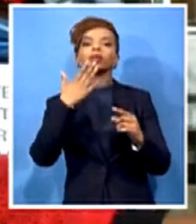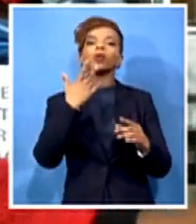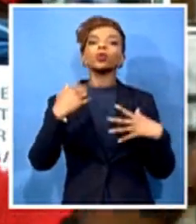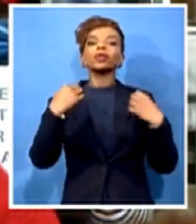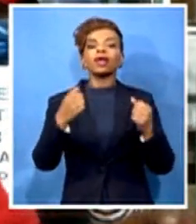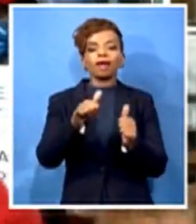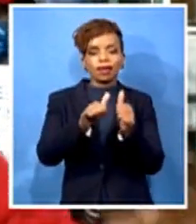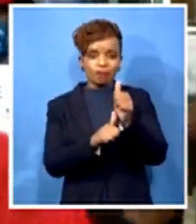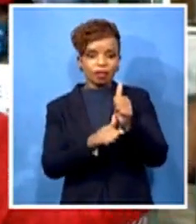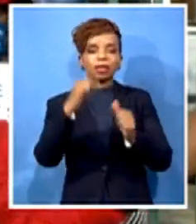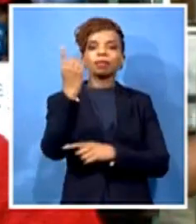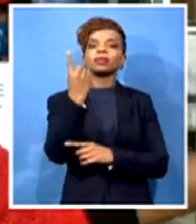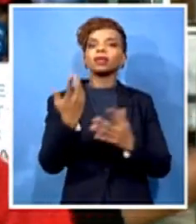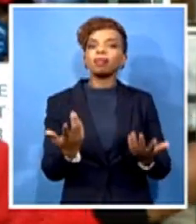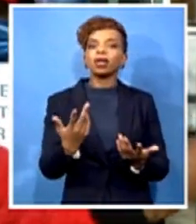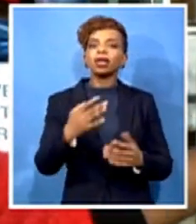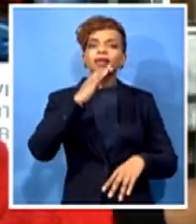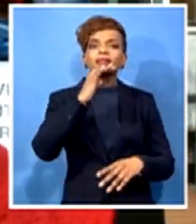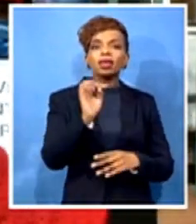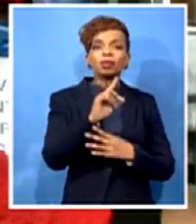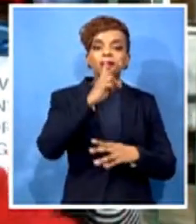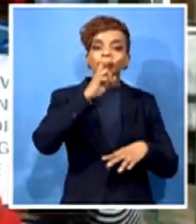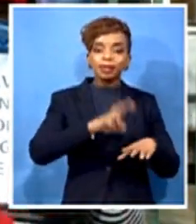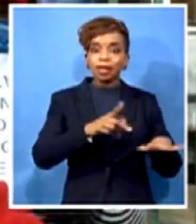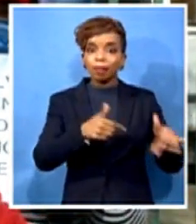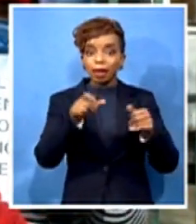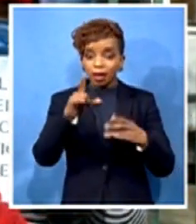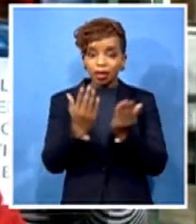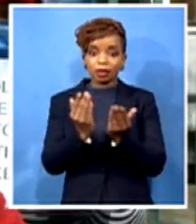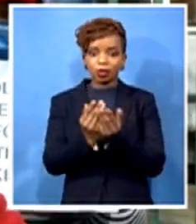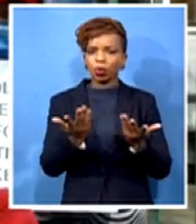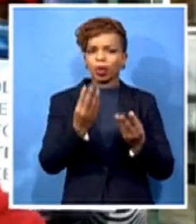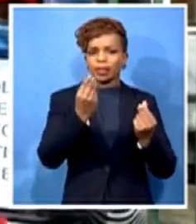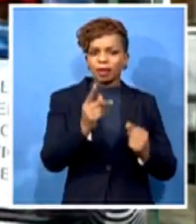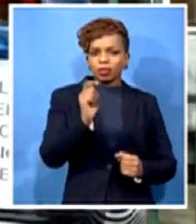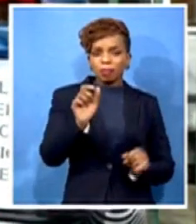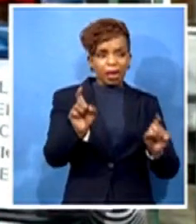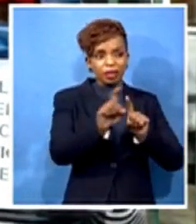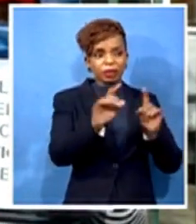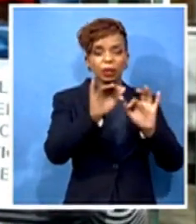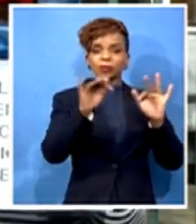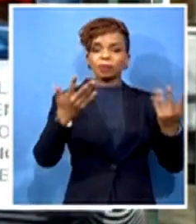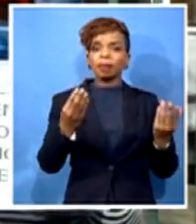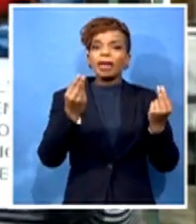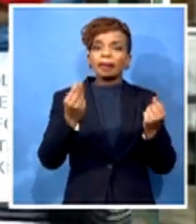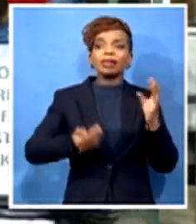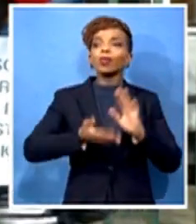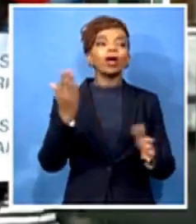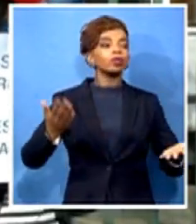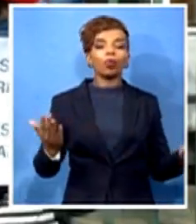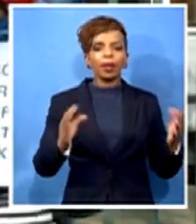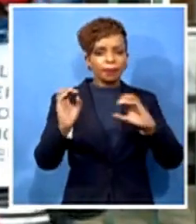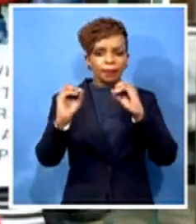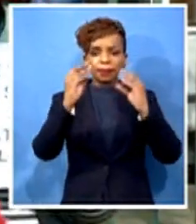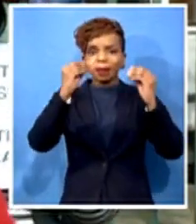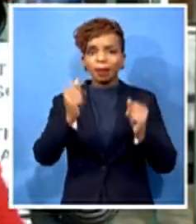school. And where is the money to pay those people? Where the money had gone to? There is no money to pay them. It's not ethical what is happening at Fauna right now.